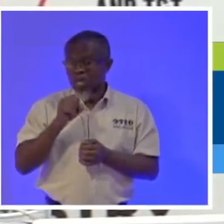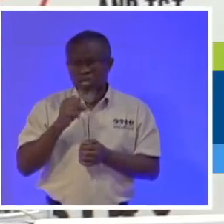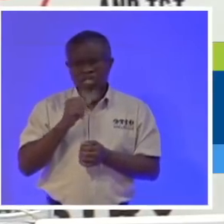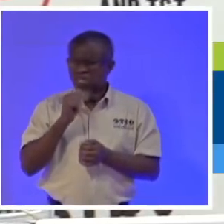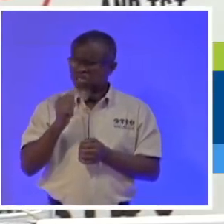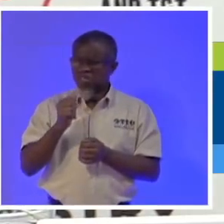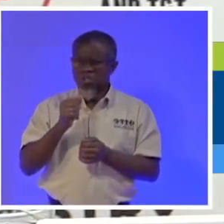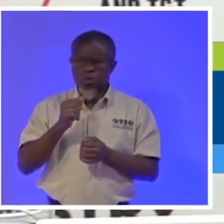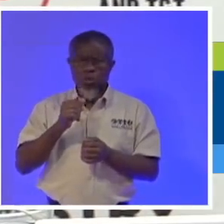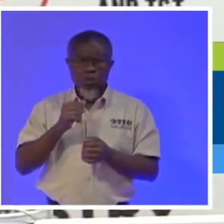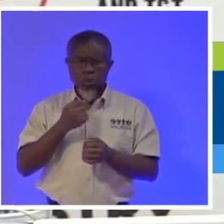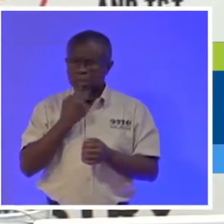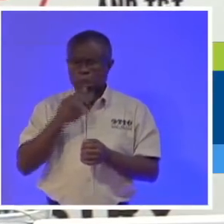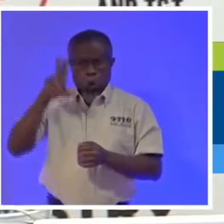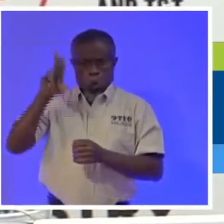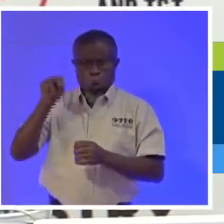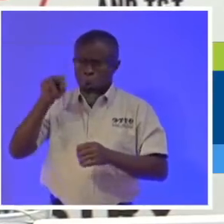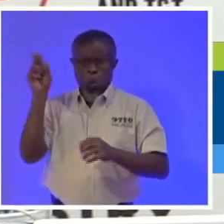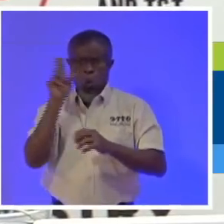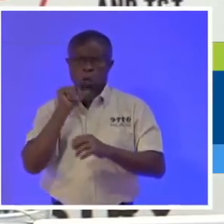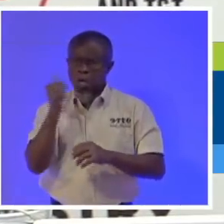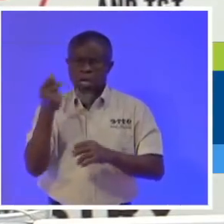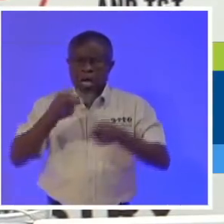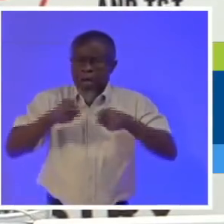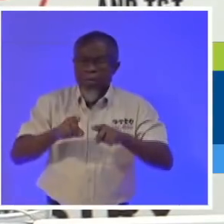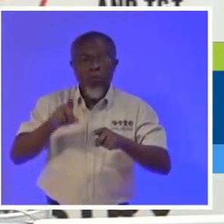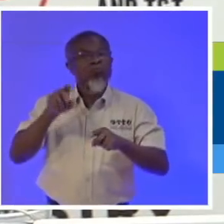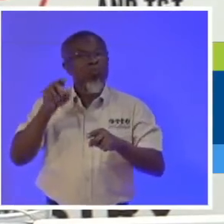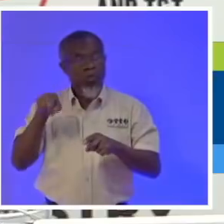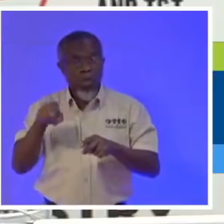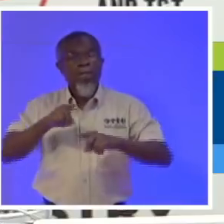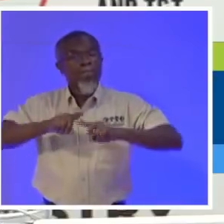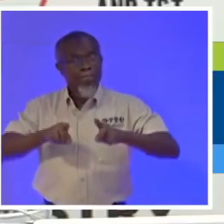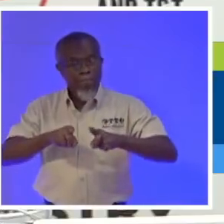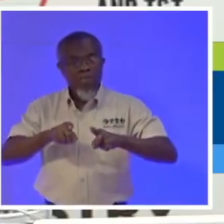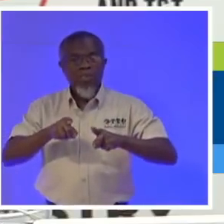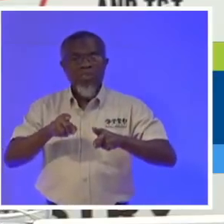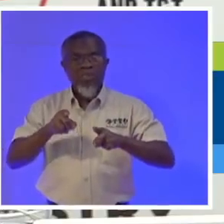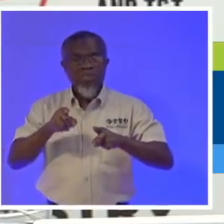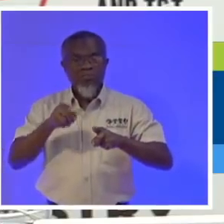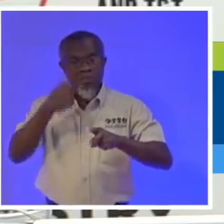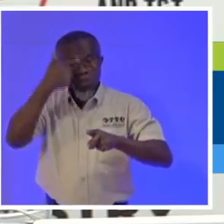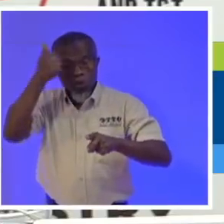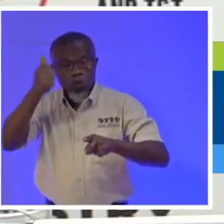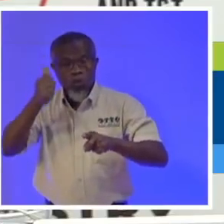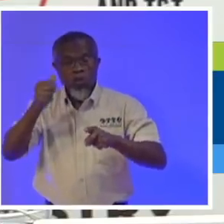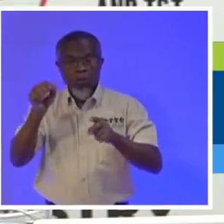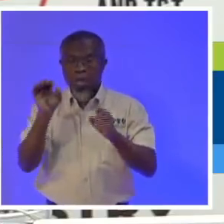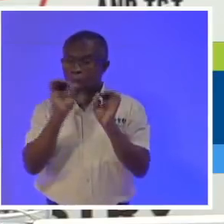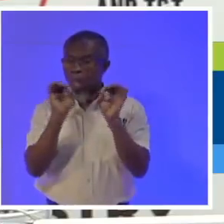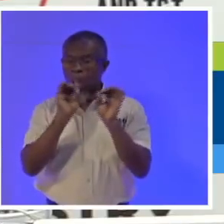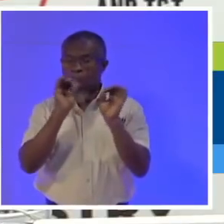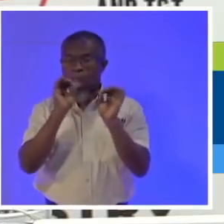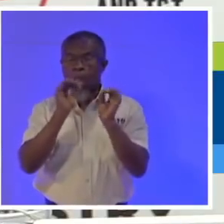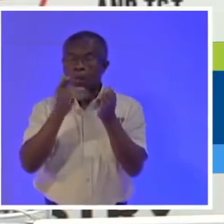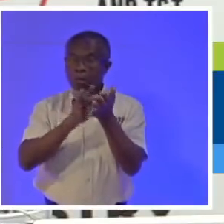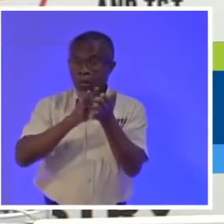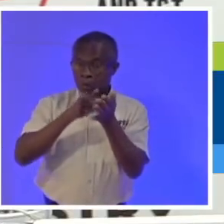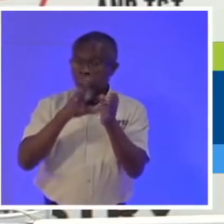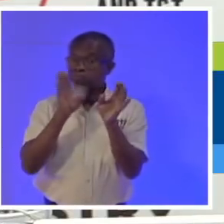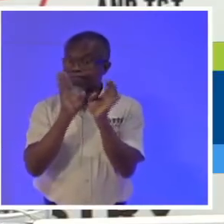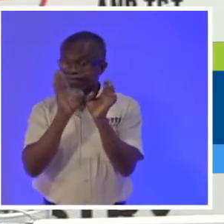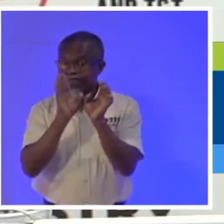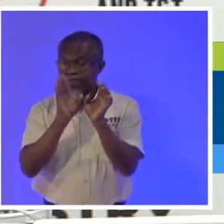of confirmation, it is difficult or near impossible to verify the claims being